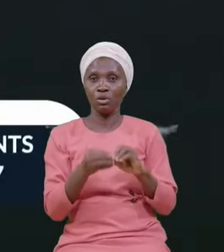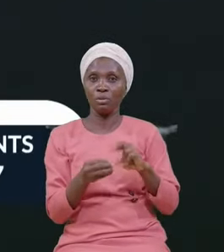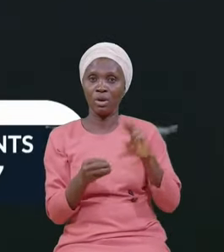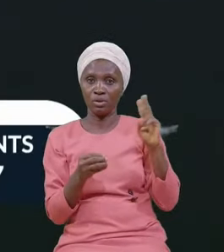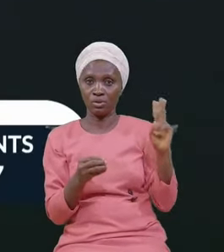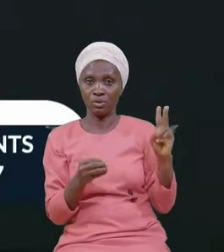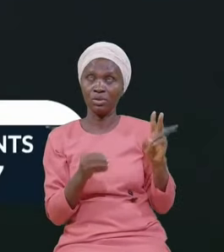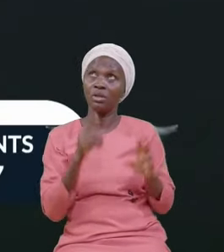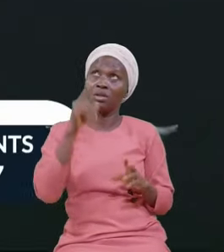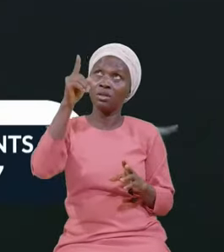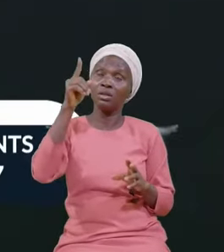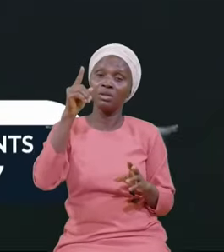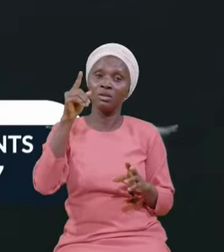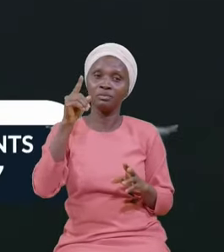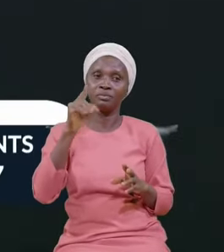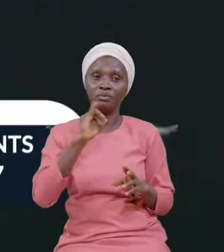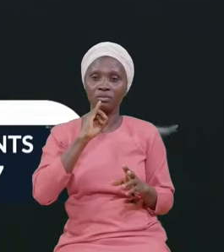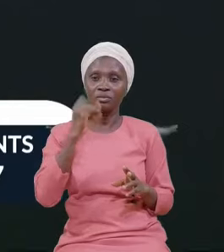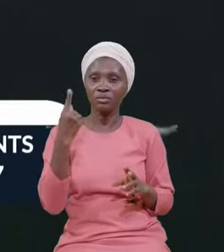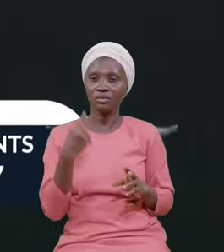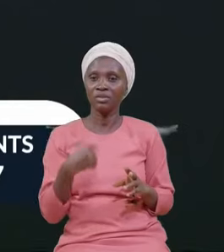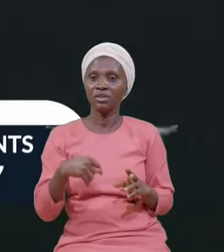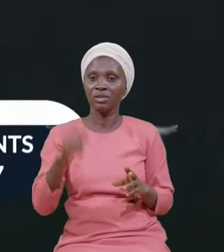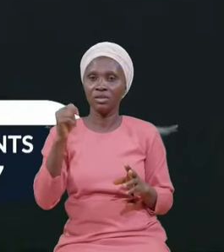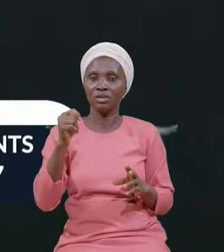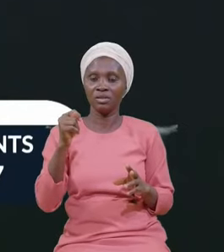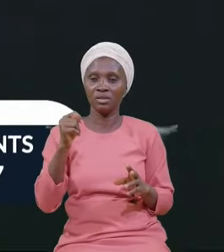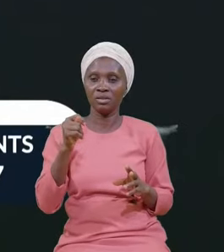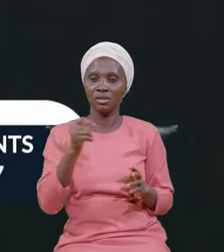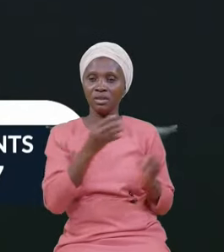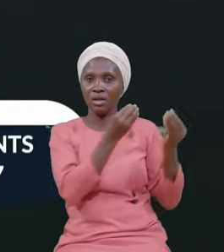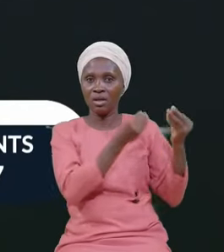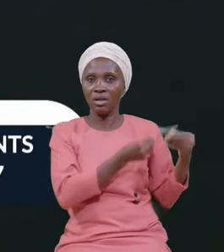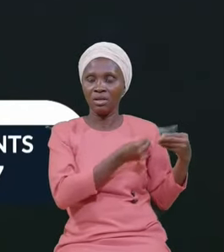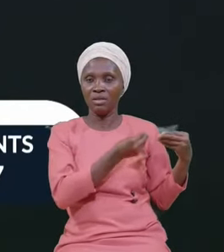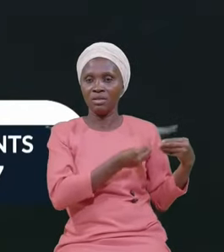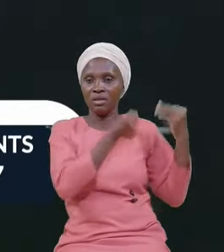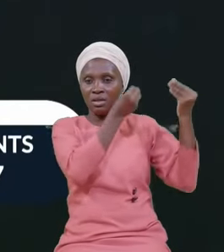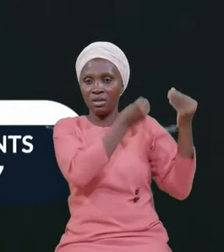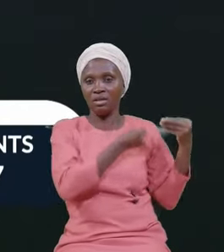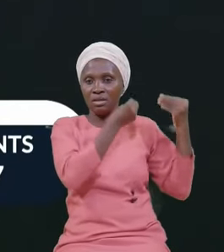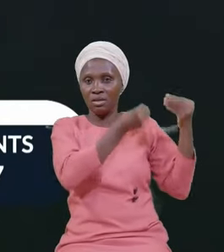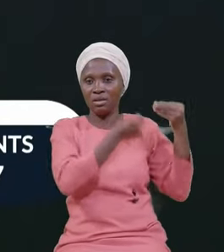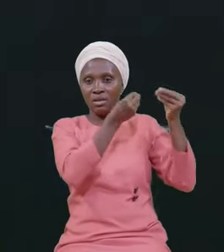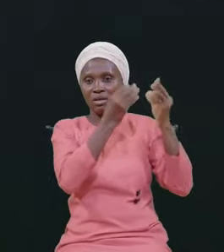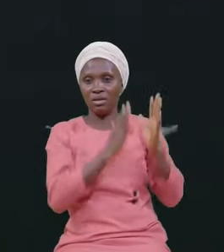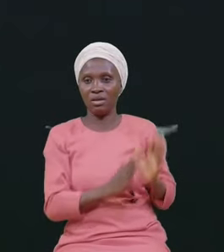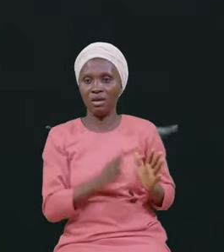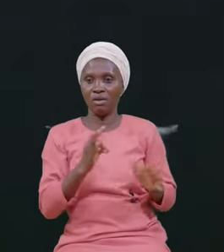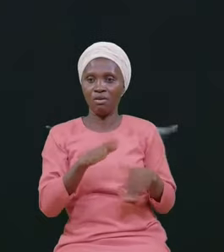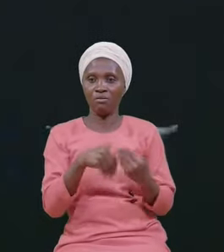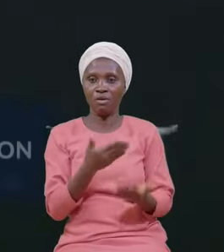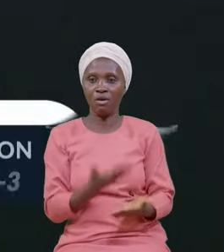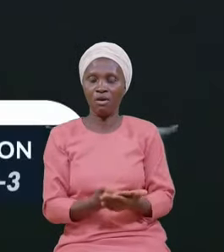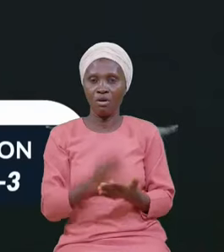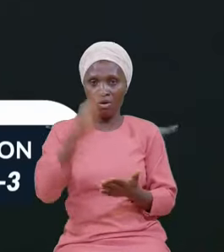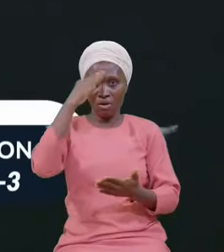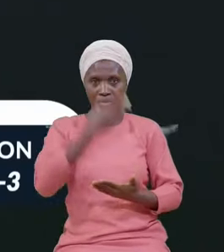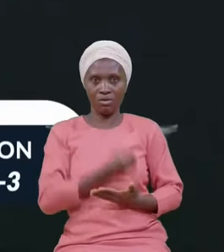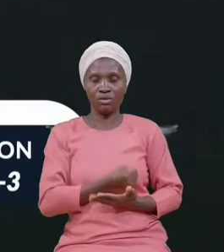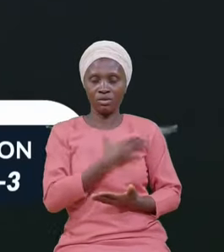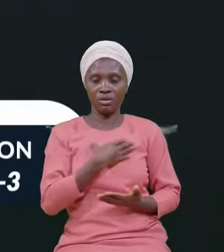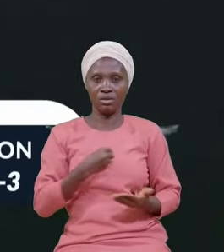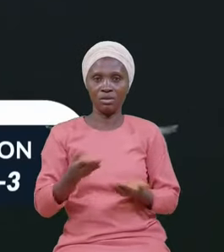air of all for All Sons and servants number three